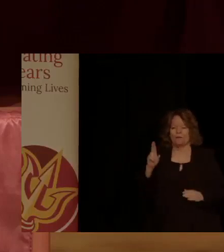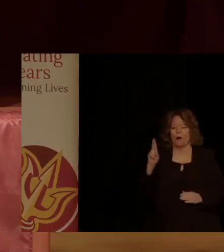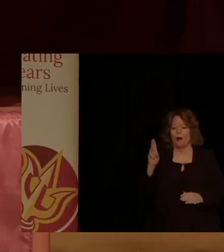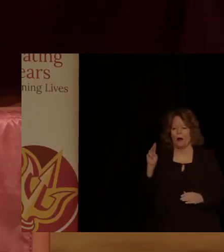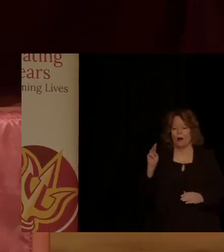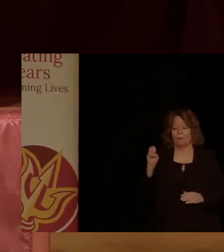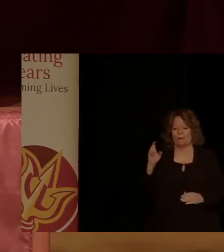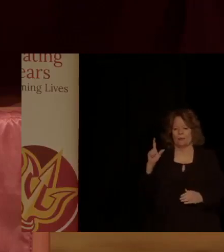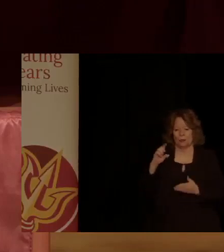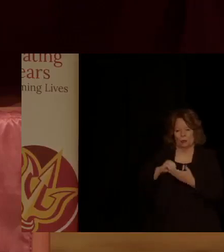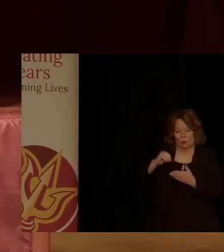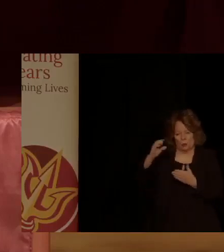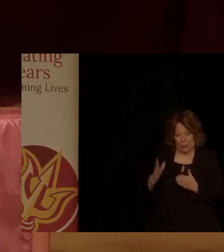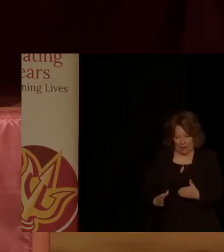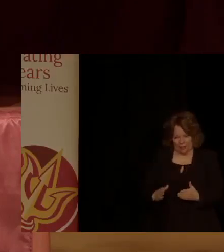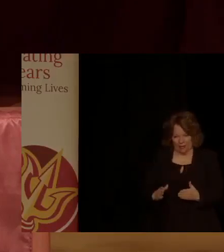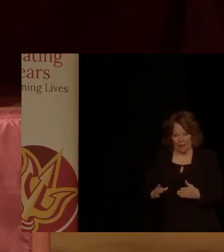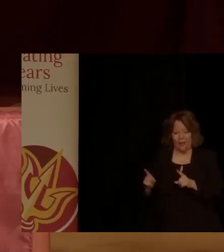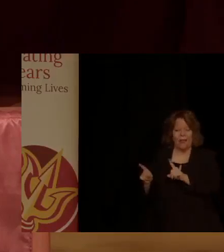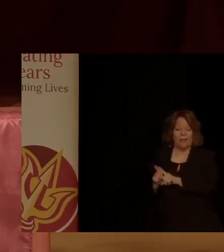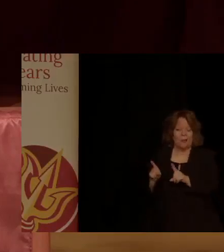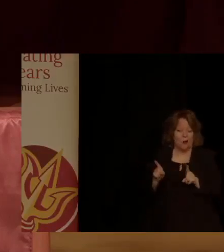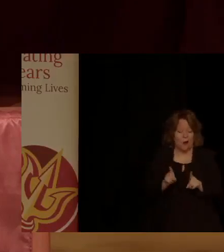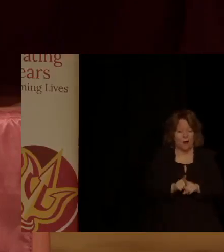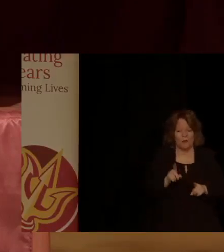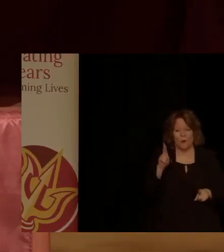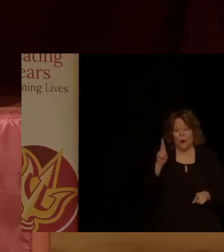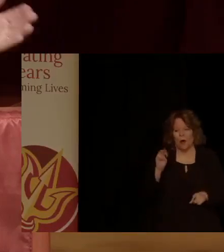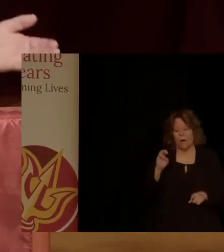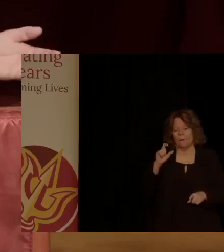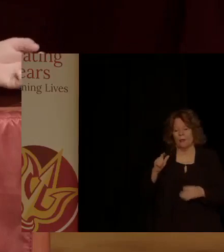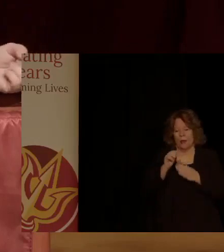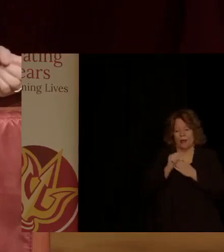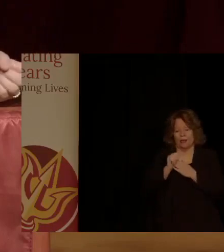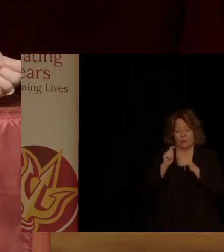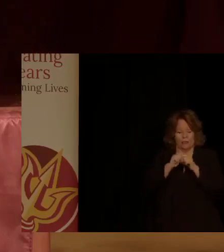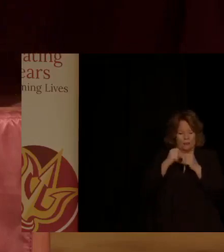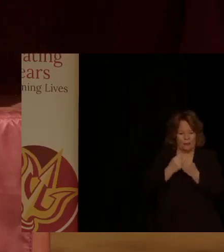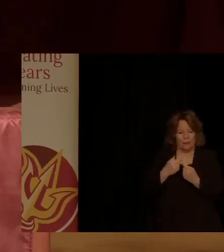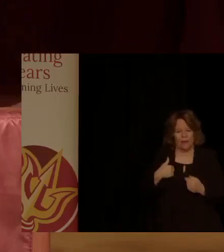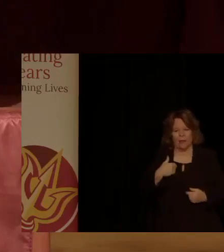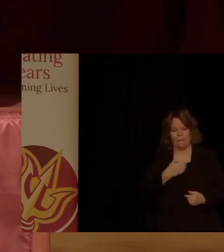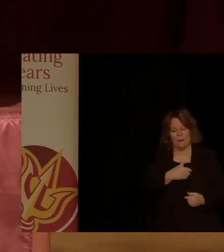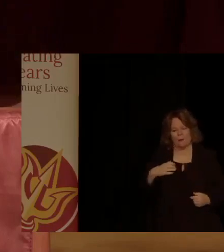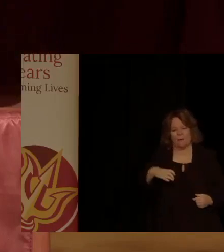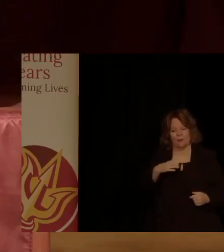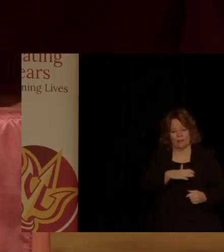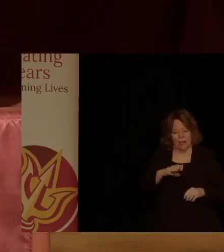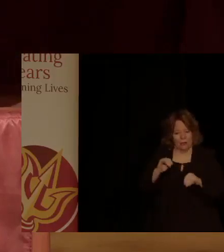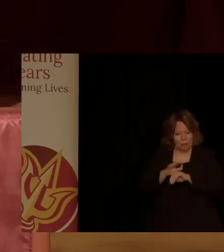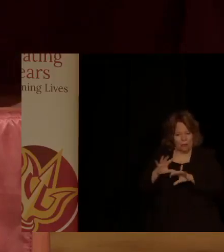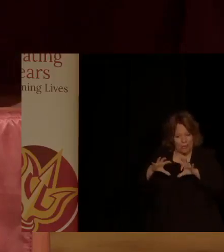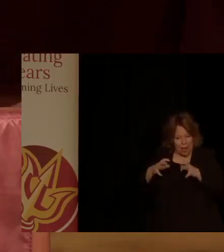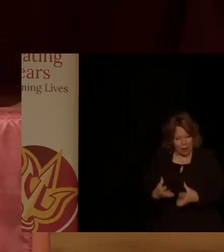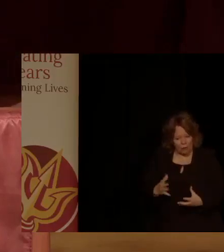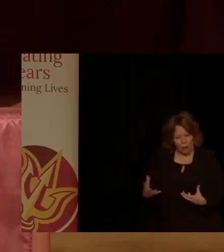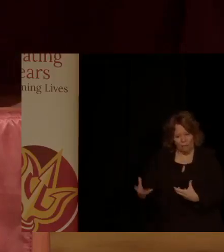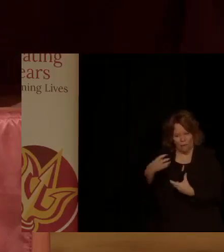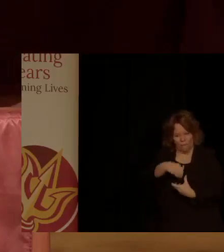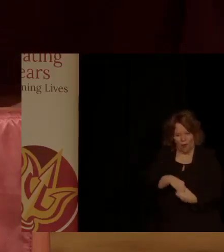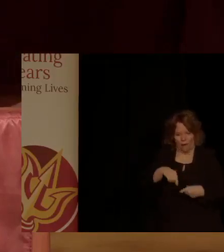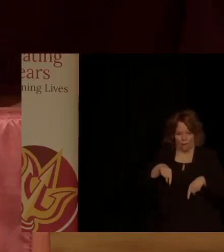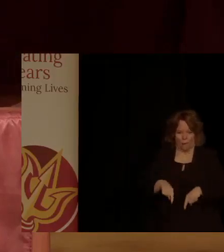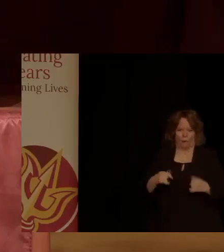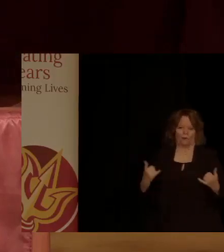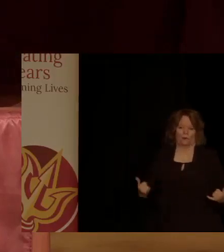students, as well as our UMSL leadership team and members of the Chancellor's Council for participating in today's